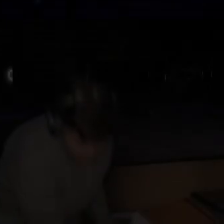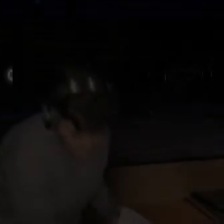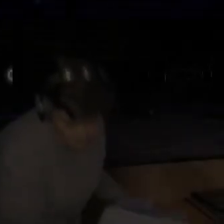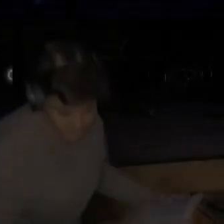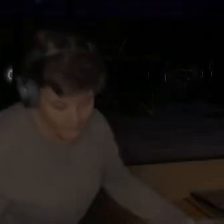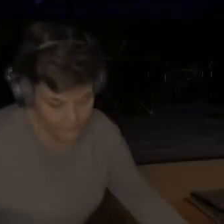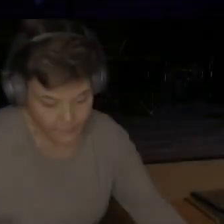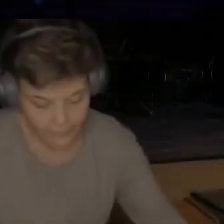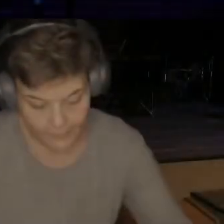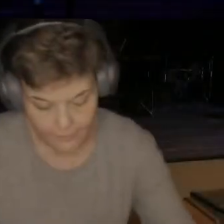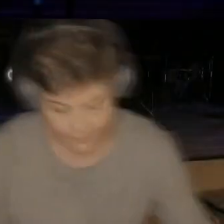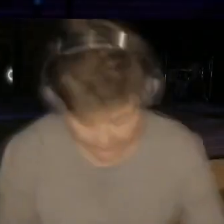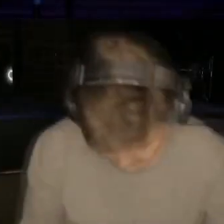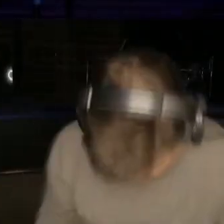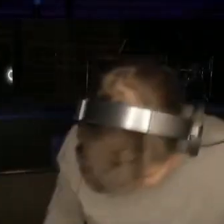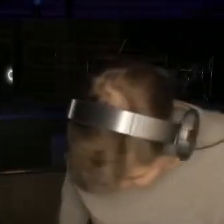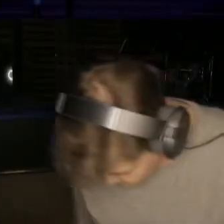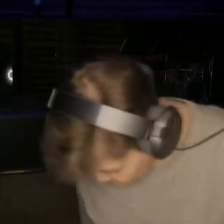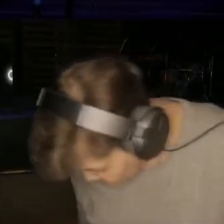Good morning, church.